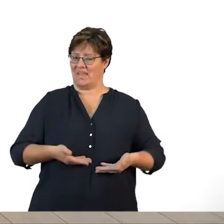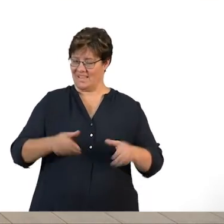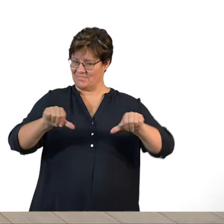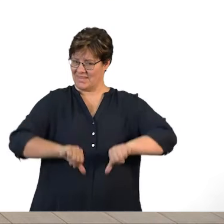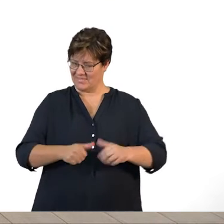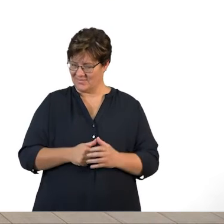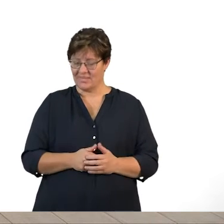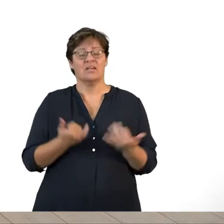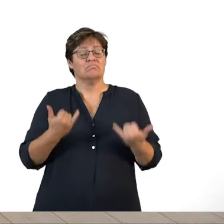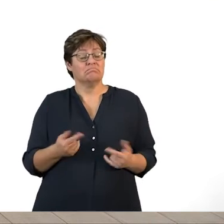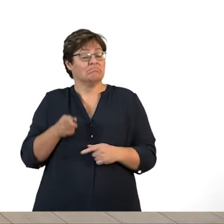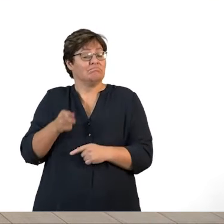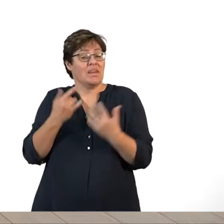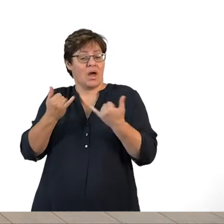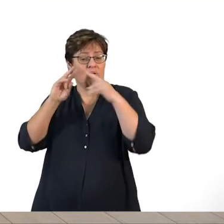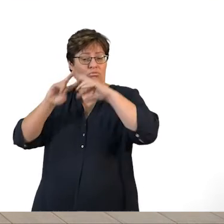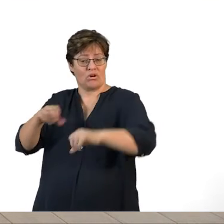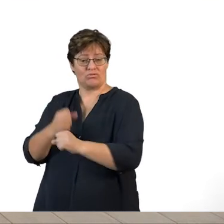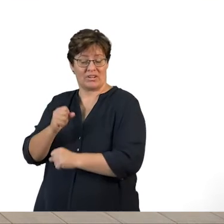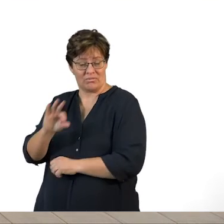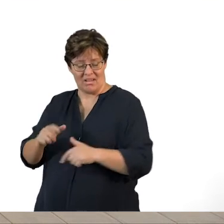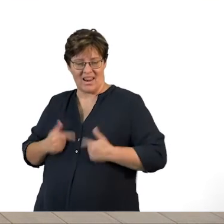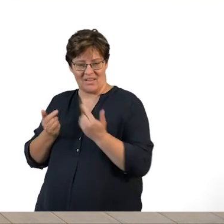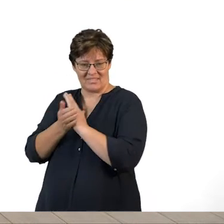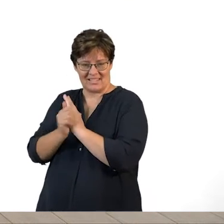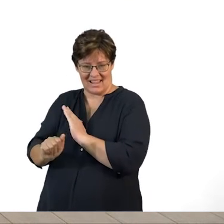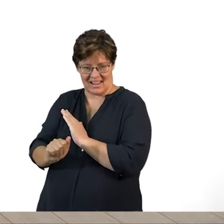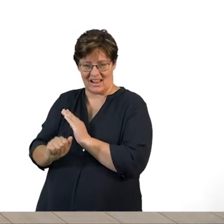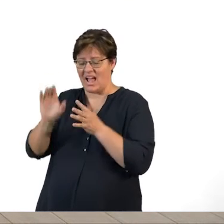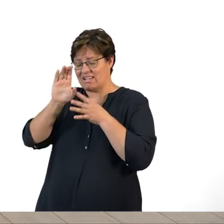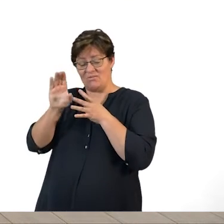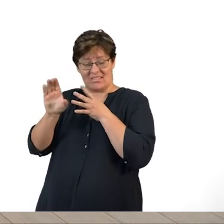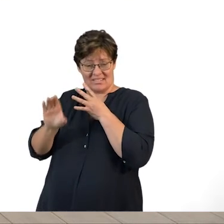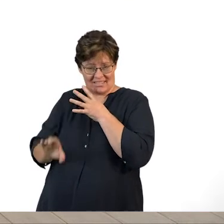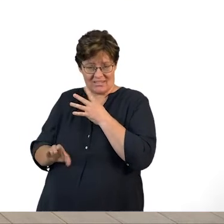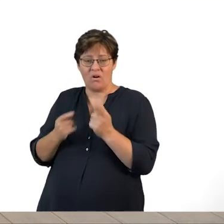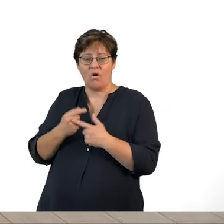Welcome back. In this segment, we're exploring grade 3 life skills